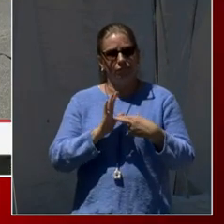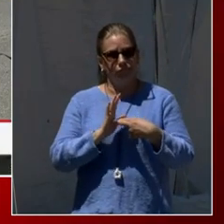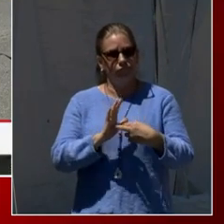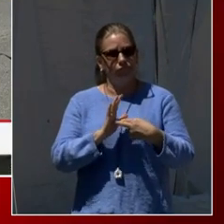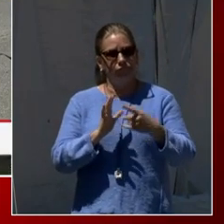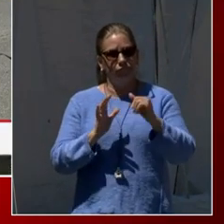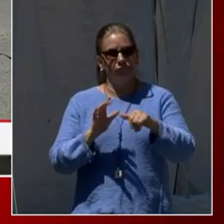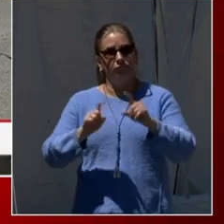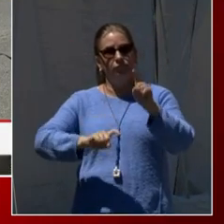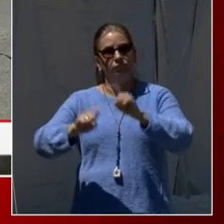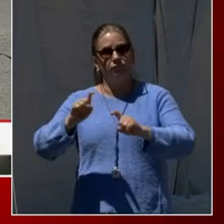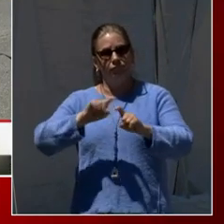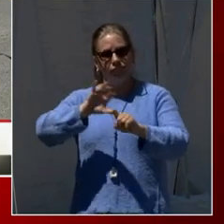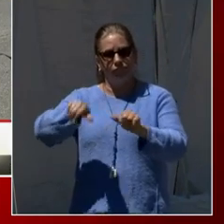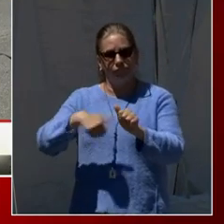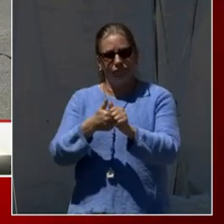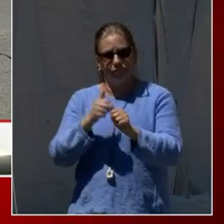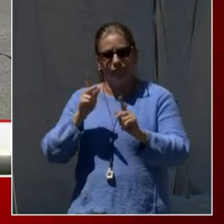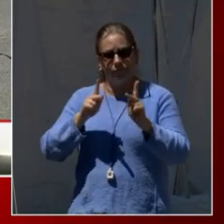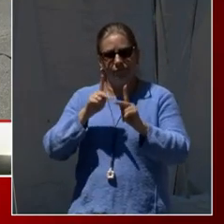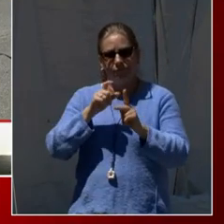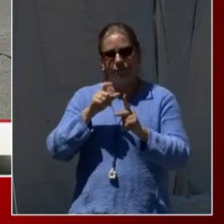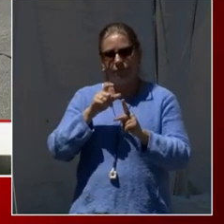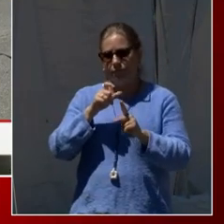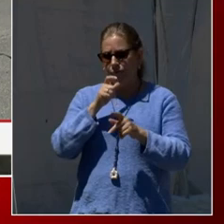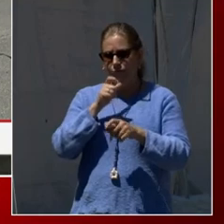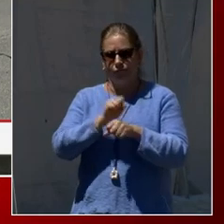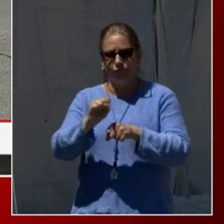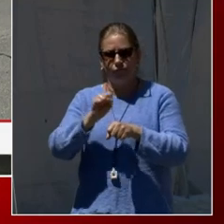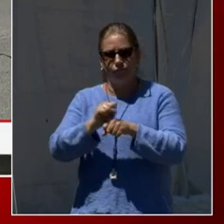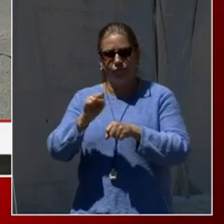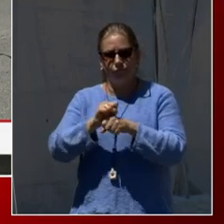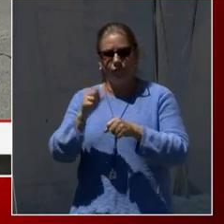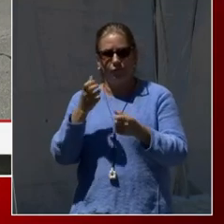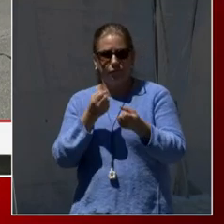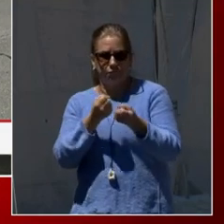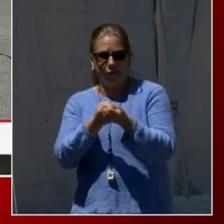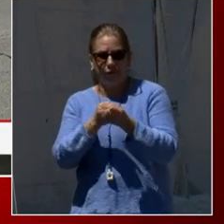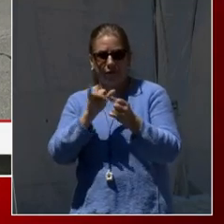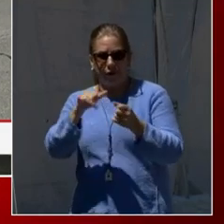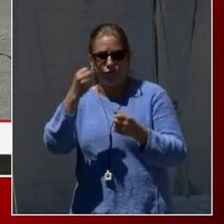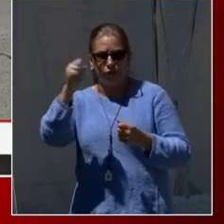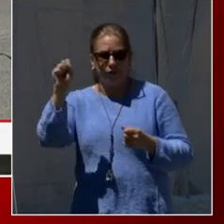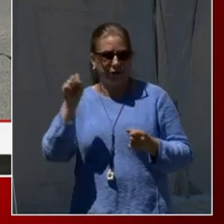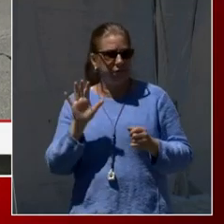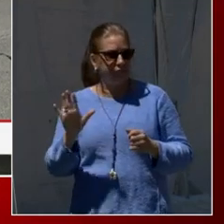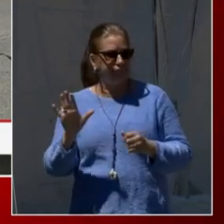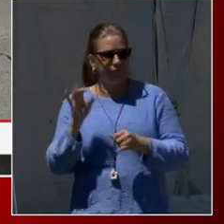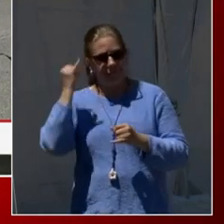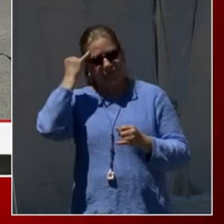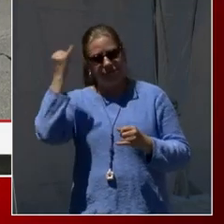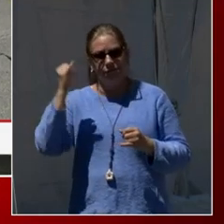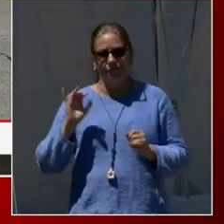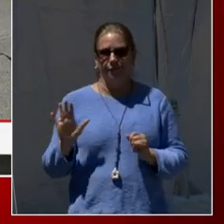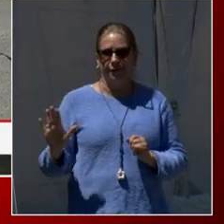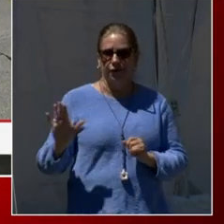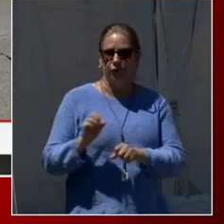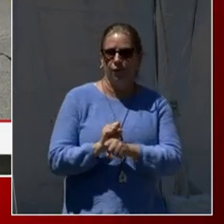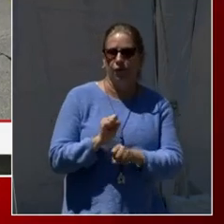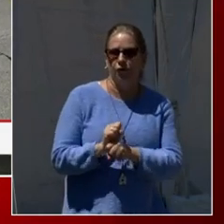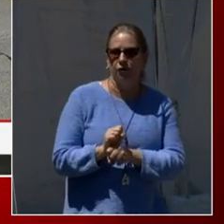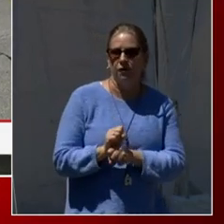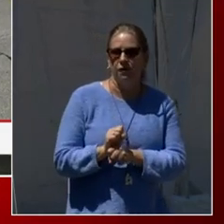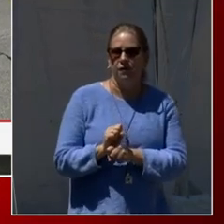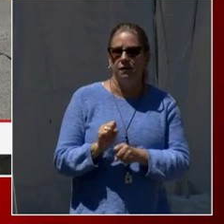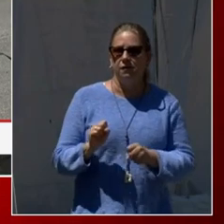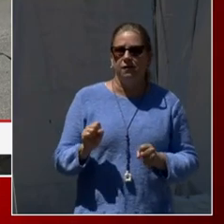are responding to this type of vandalism. But the damage, it did not appear, went beyond the lobby.